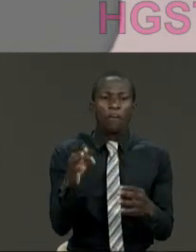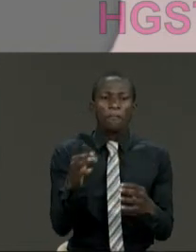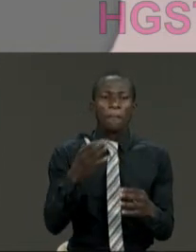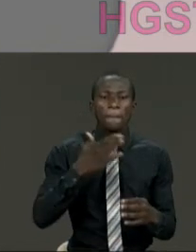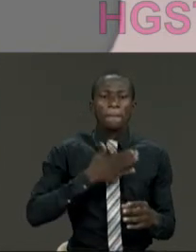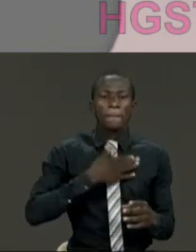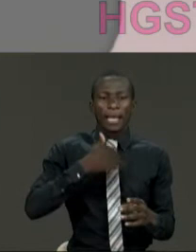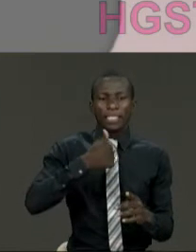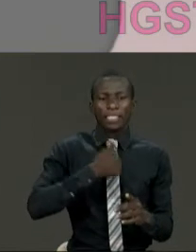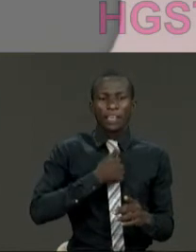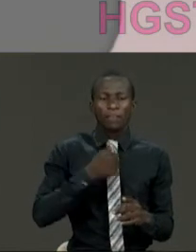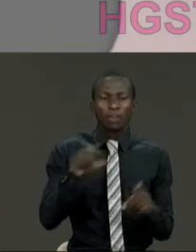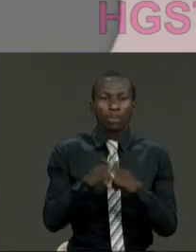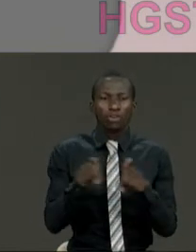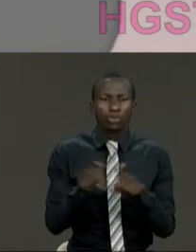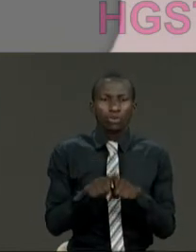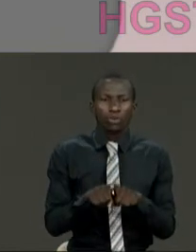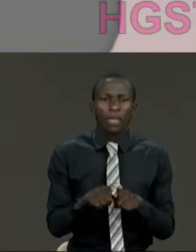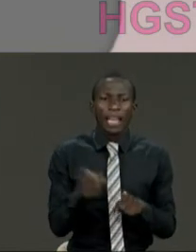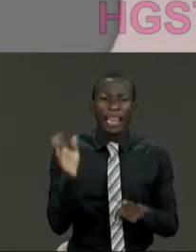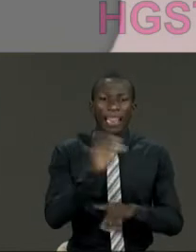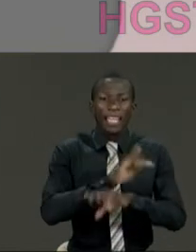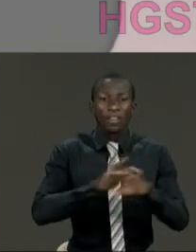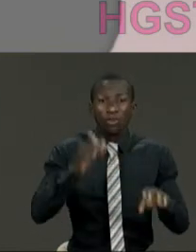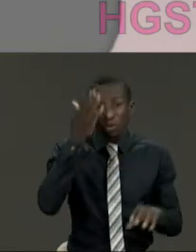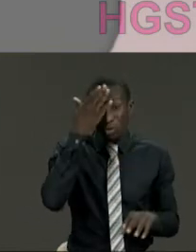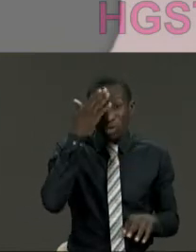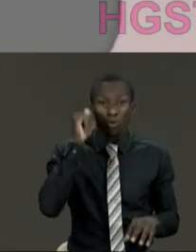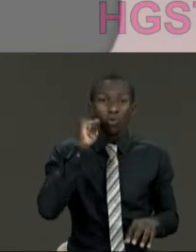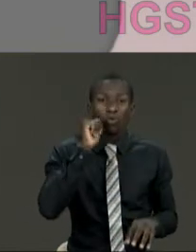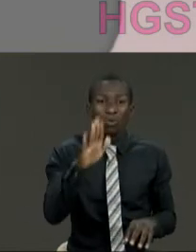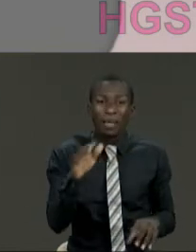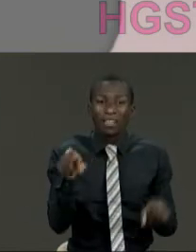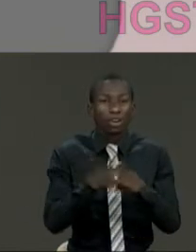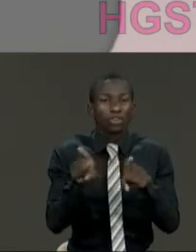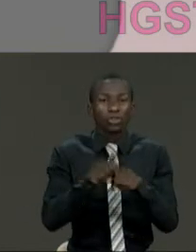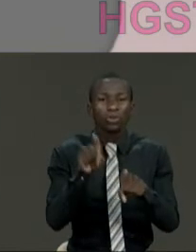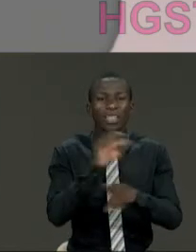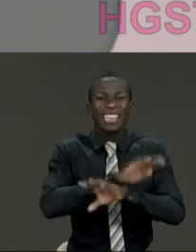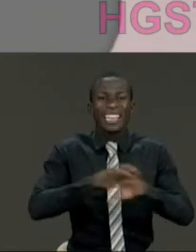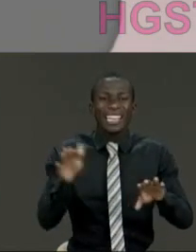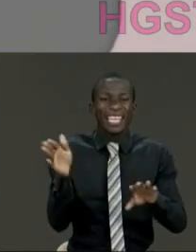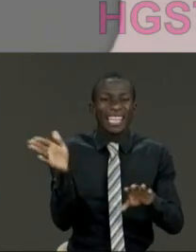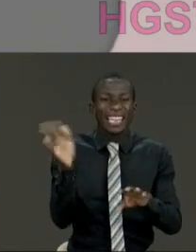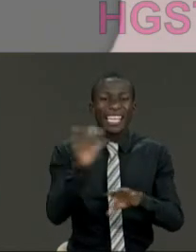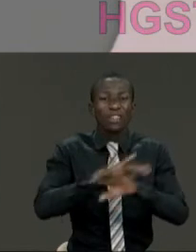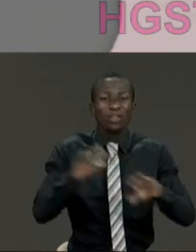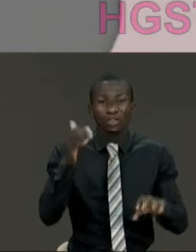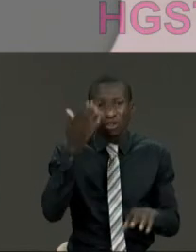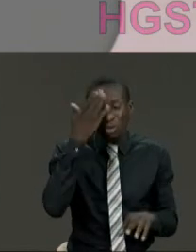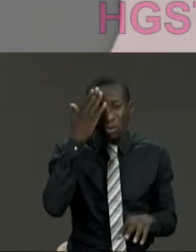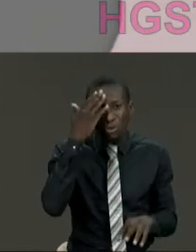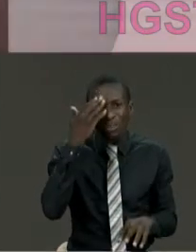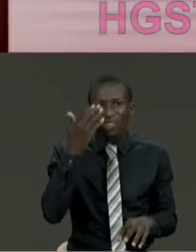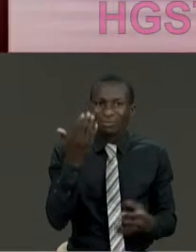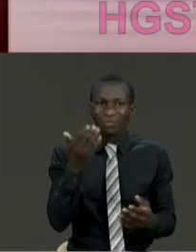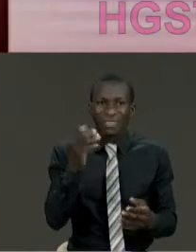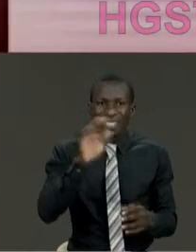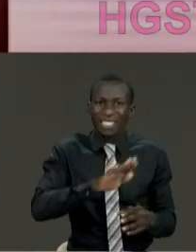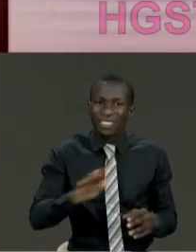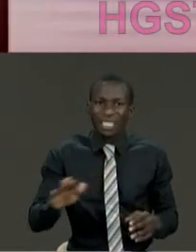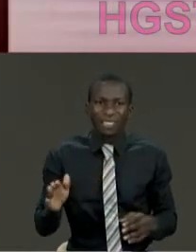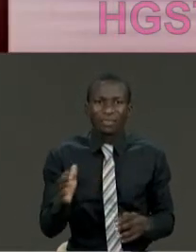custom, they don't recognize women, neither do they recognize children when they are taking their census. They